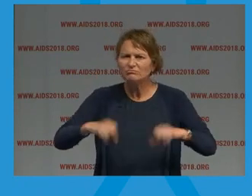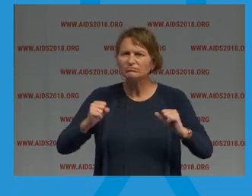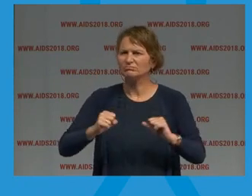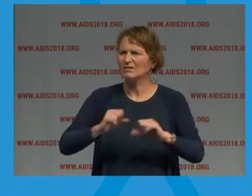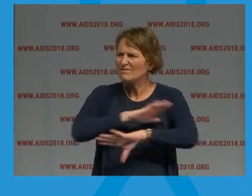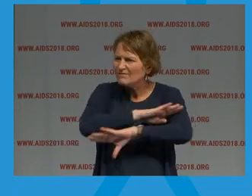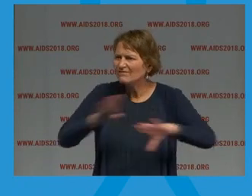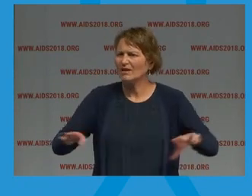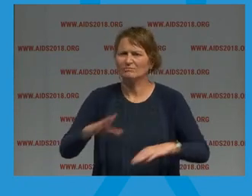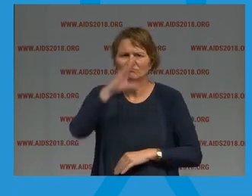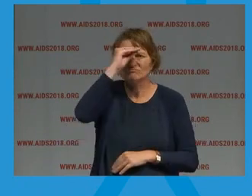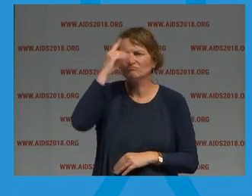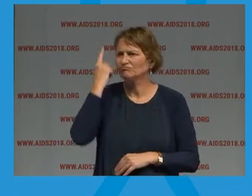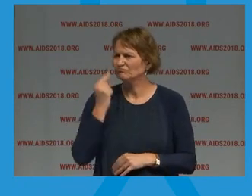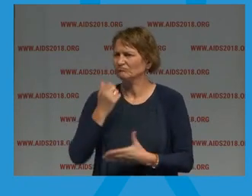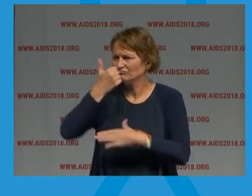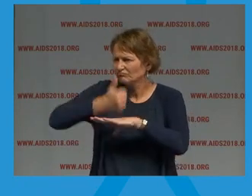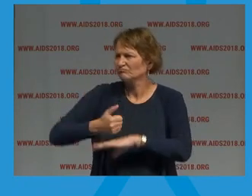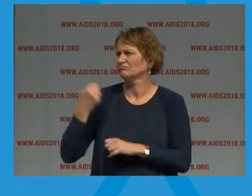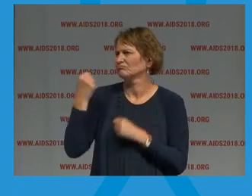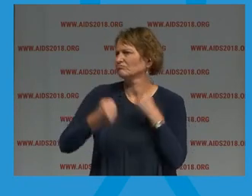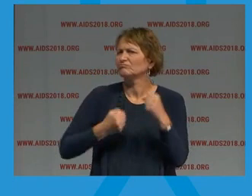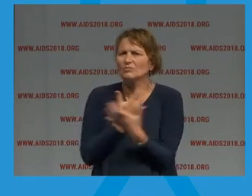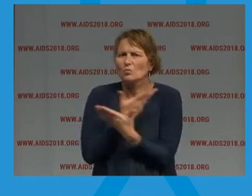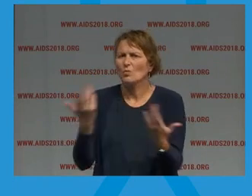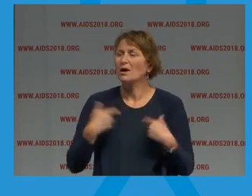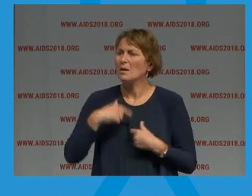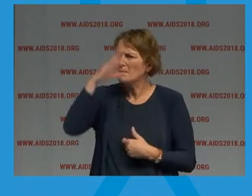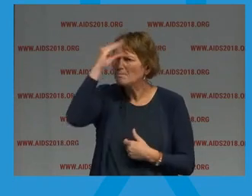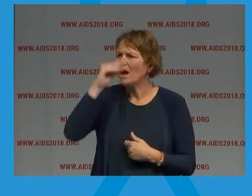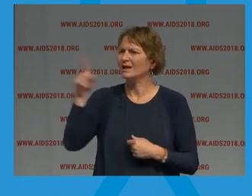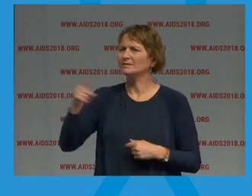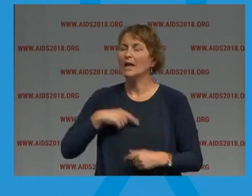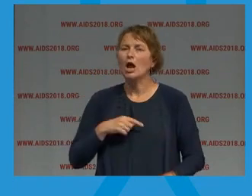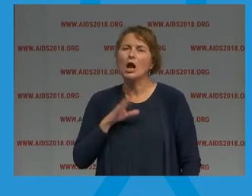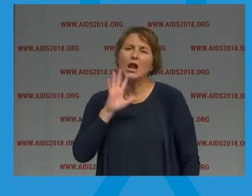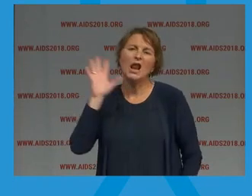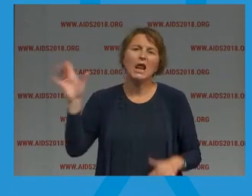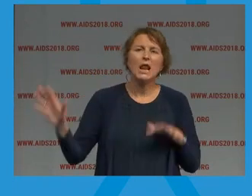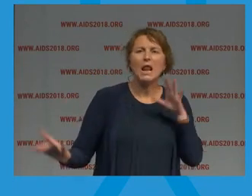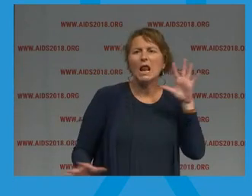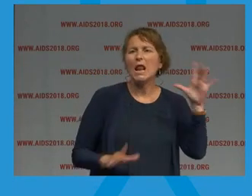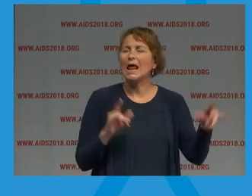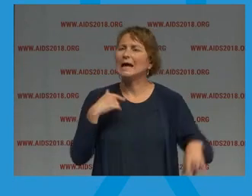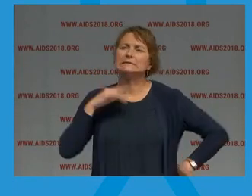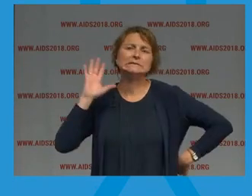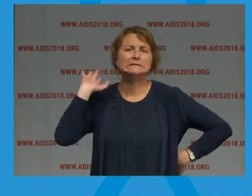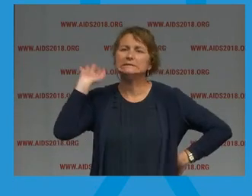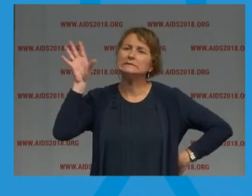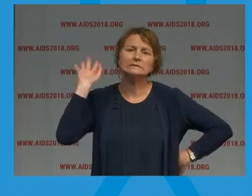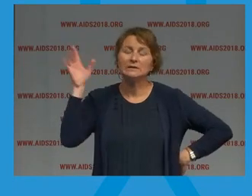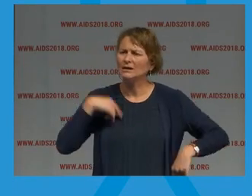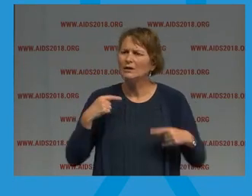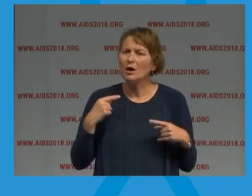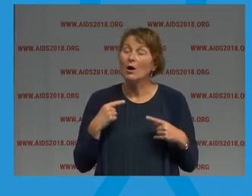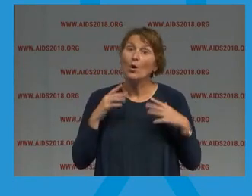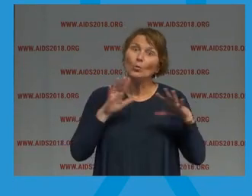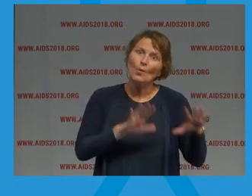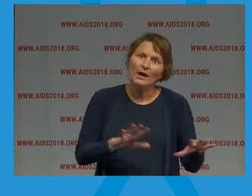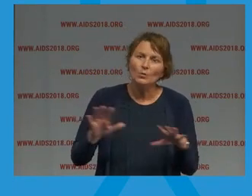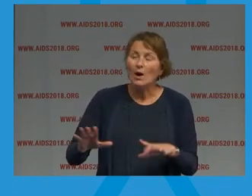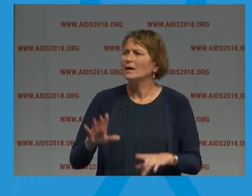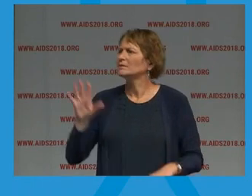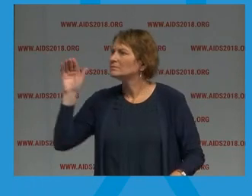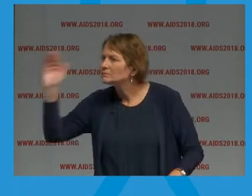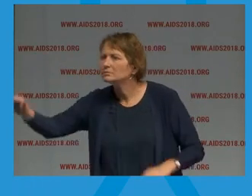gender-based violence. I want men leaders to stop pretending they are not doing it. Don't wait for us to discover